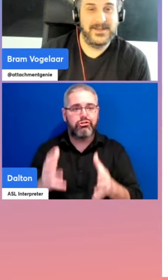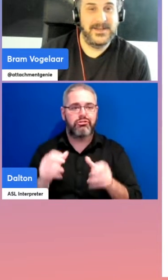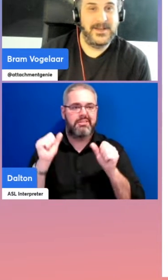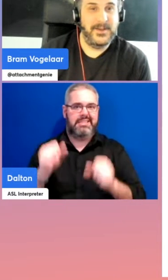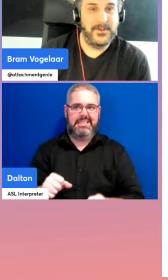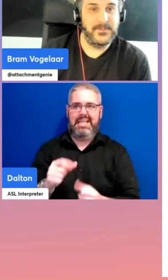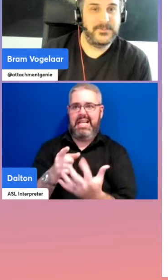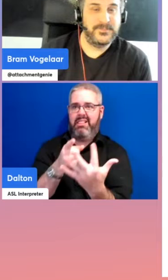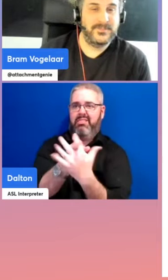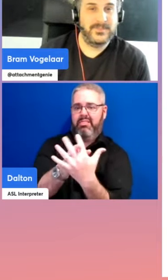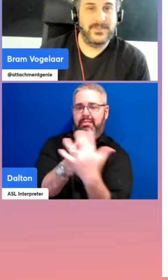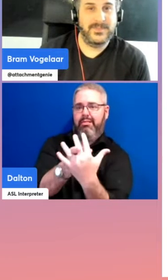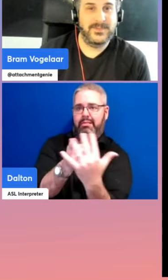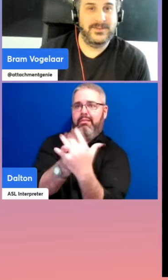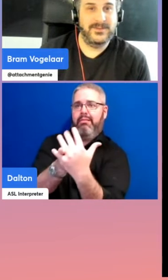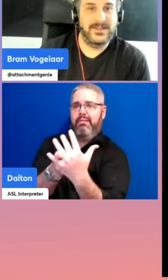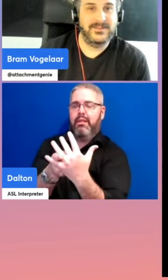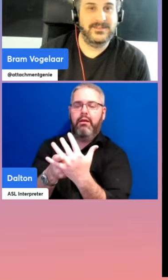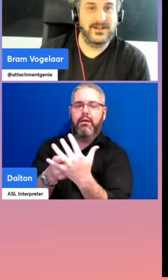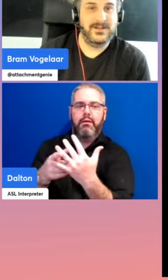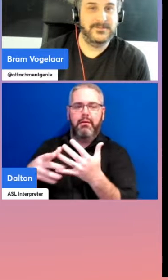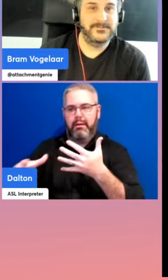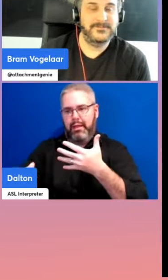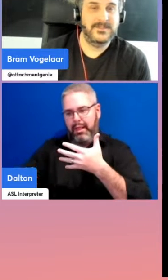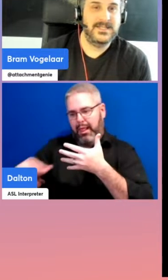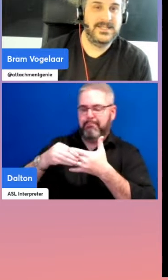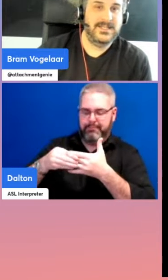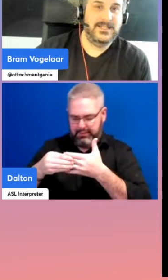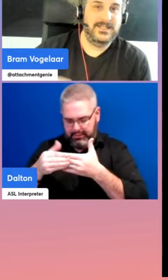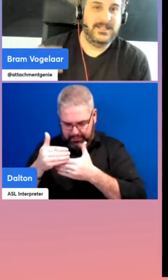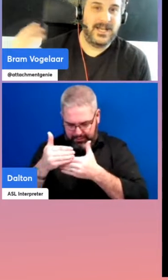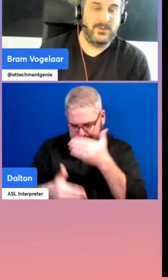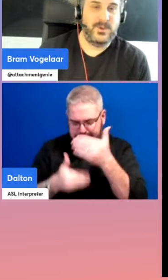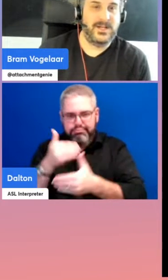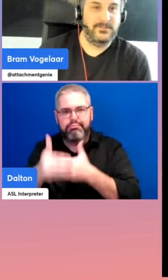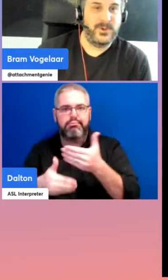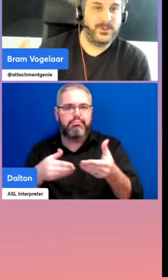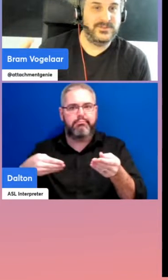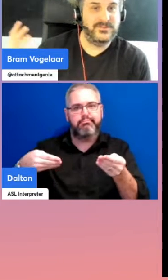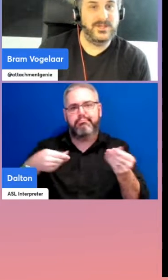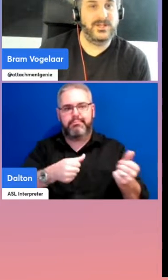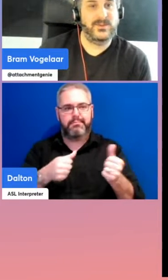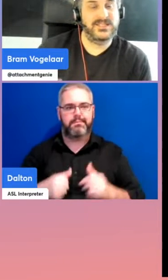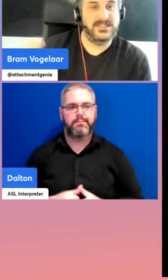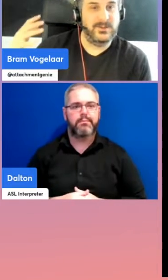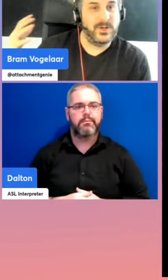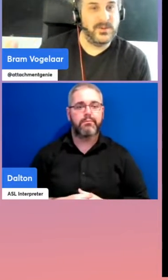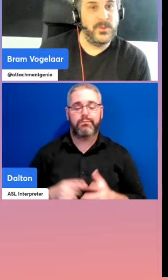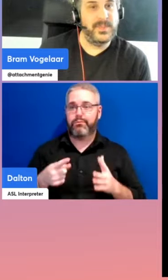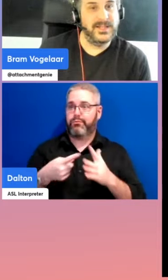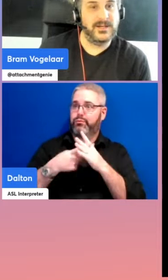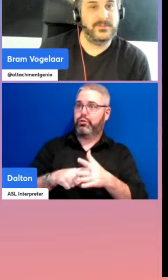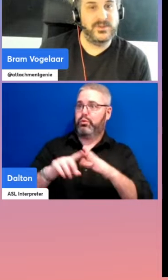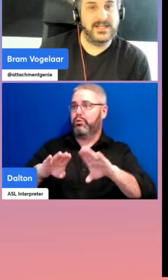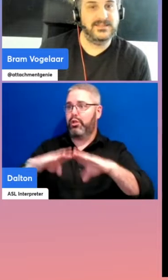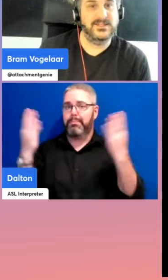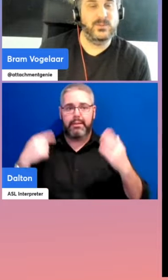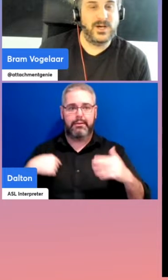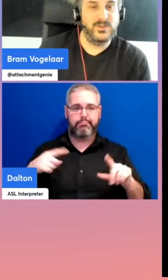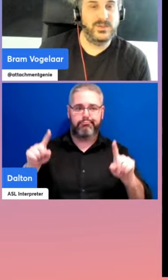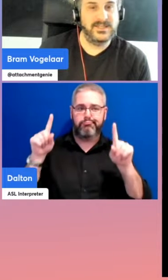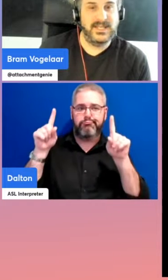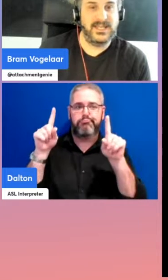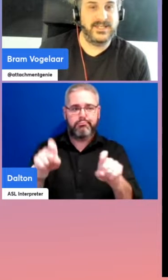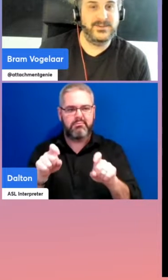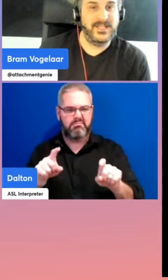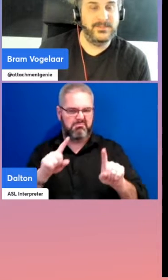it. Um, so as a start, I want to pose the following question that we're going to build up to answering.